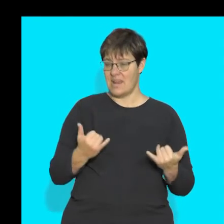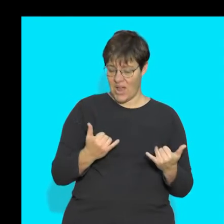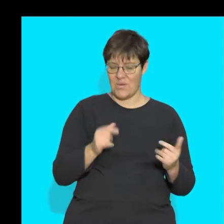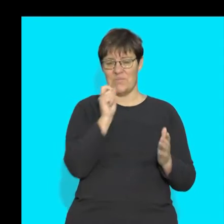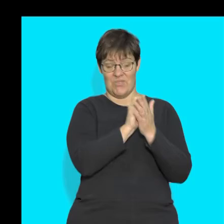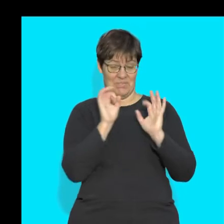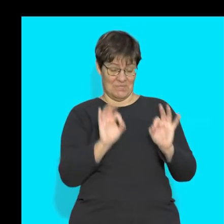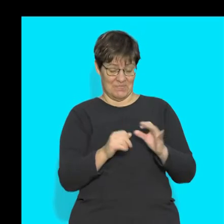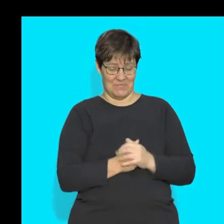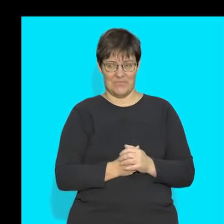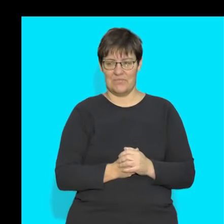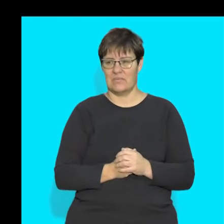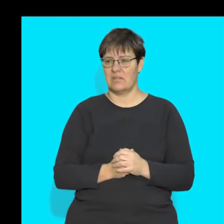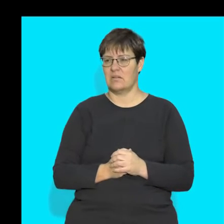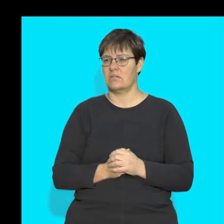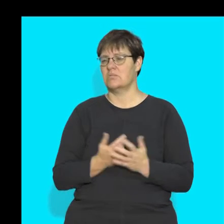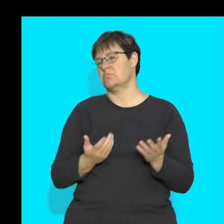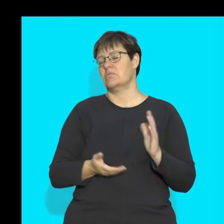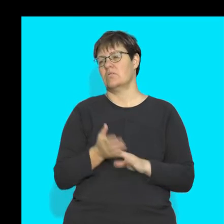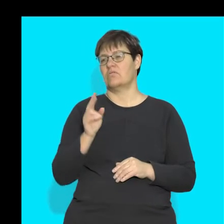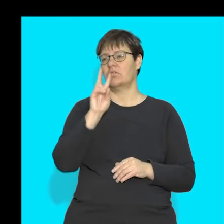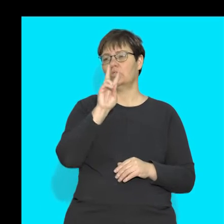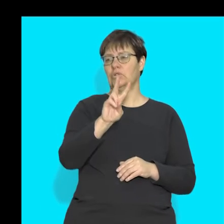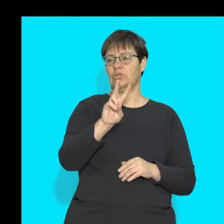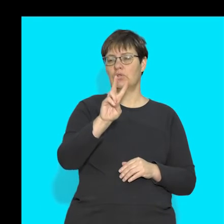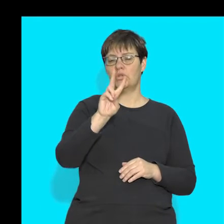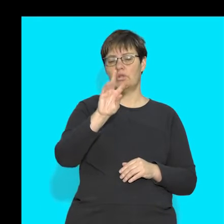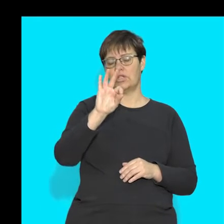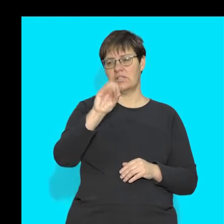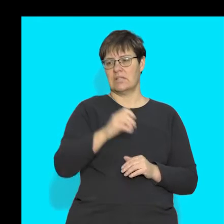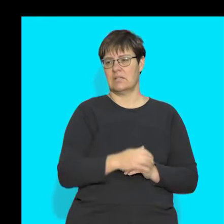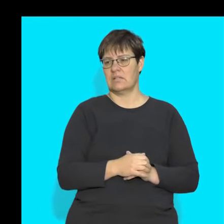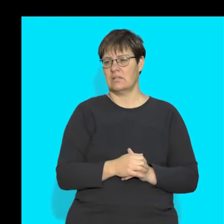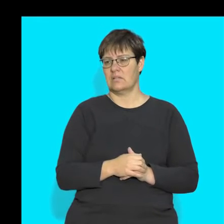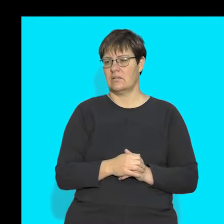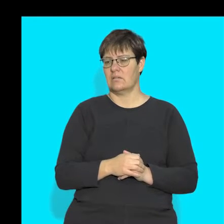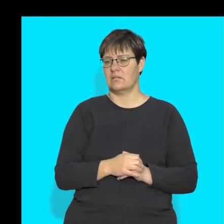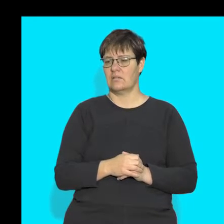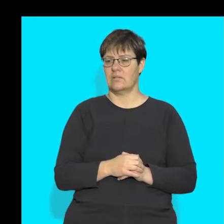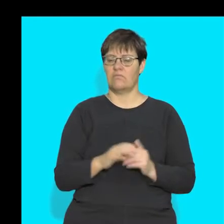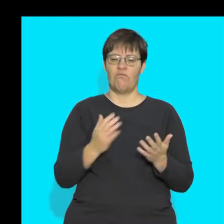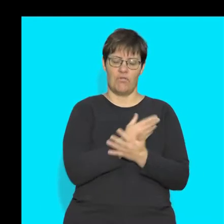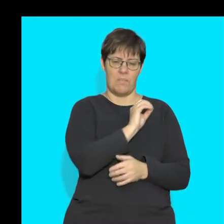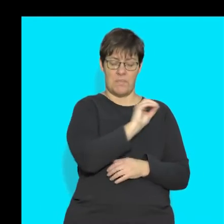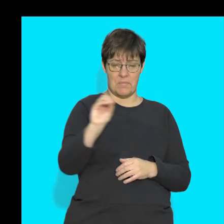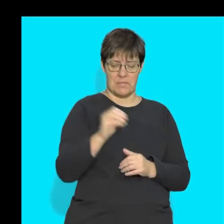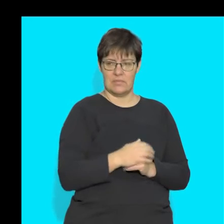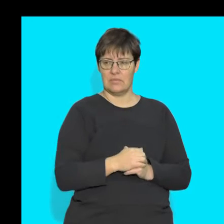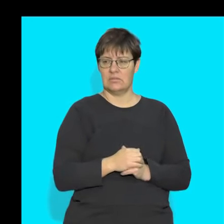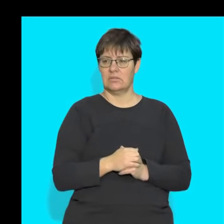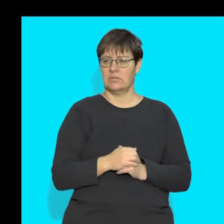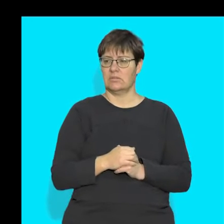write. So we would be going 230. So watch, it's going to write it. We'll do it quickly because it's